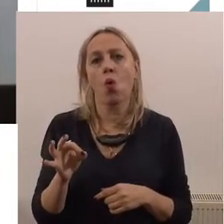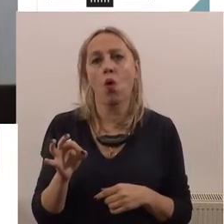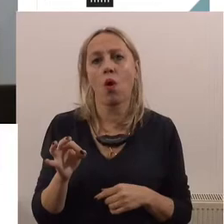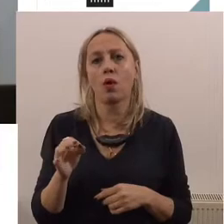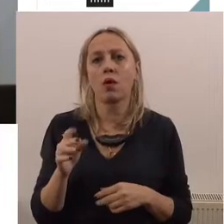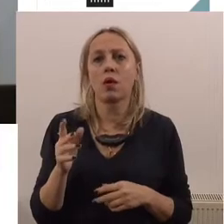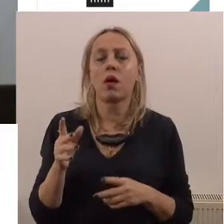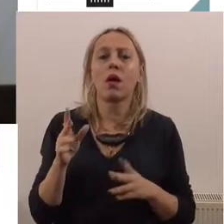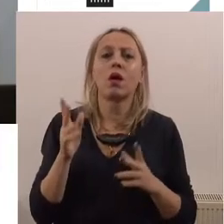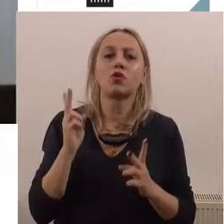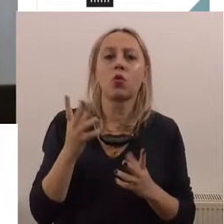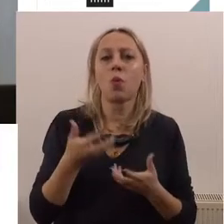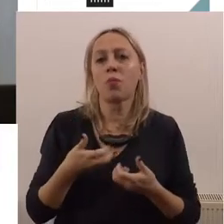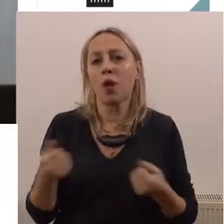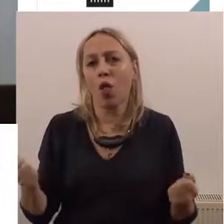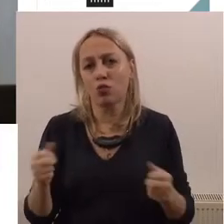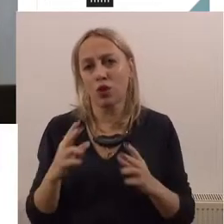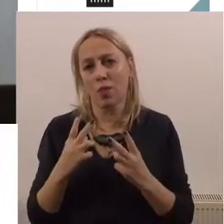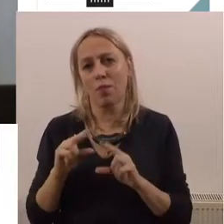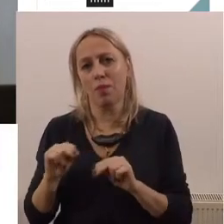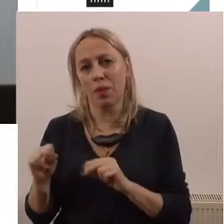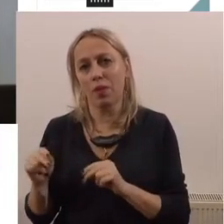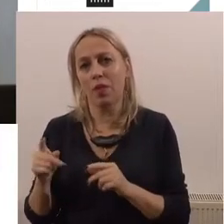we generally talk about